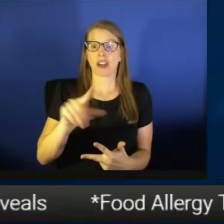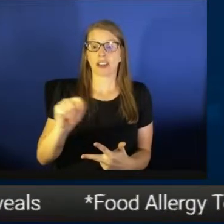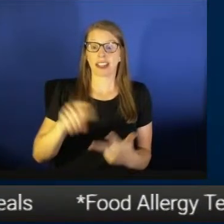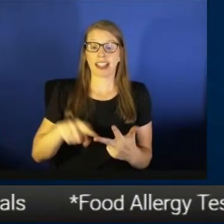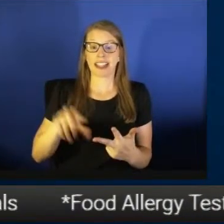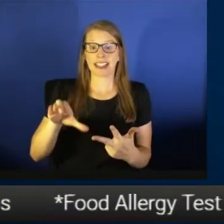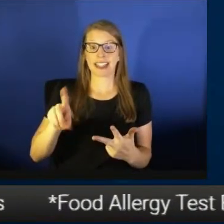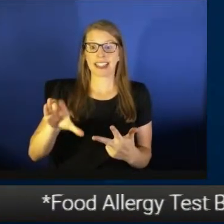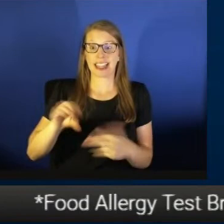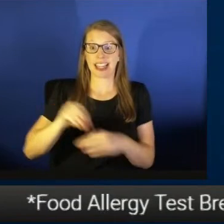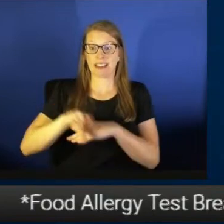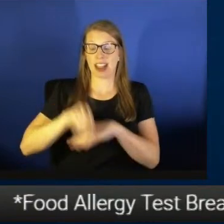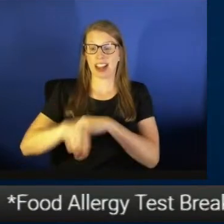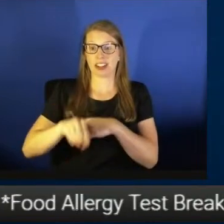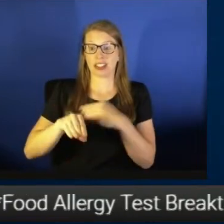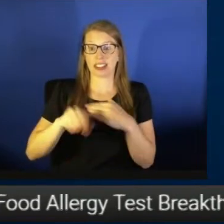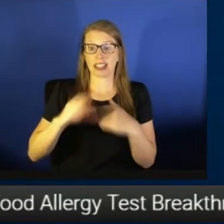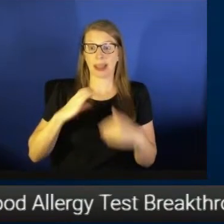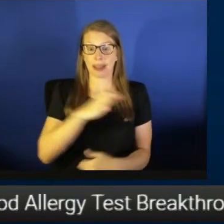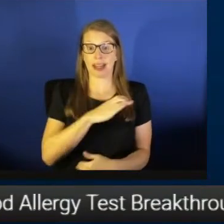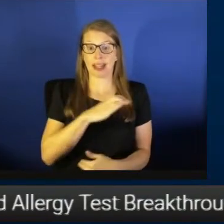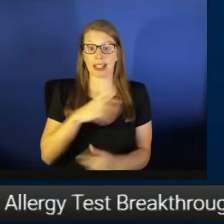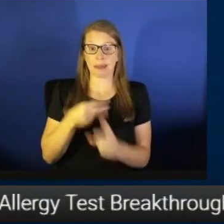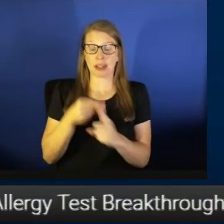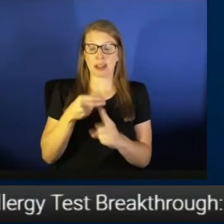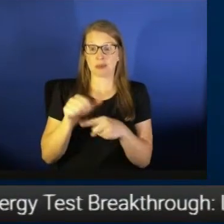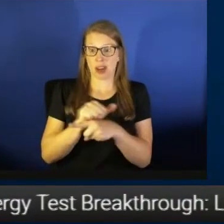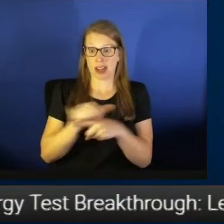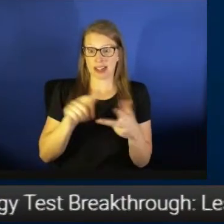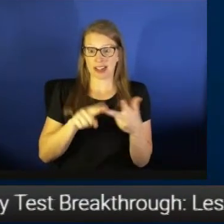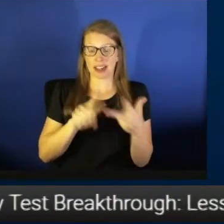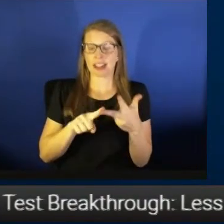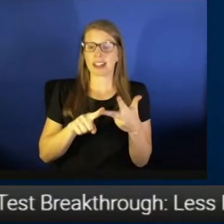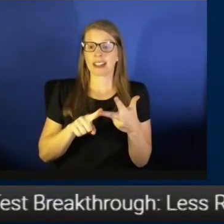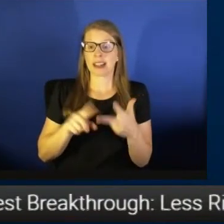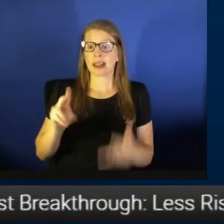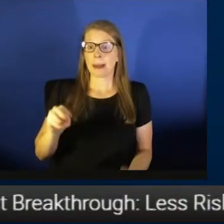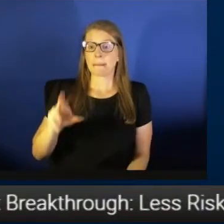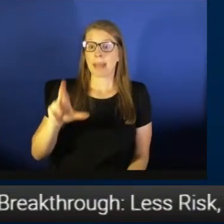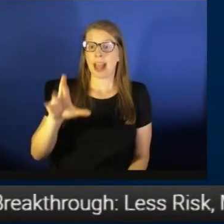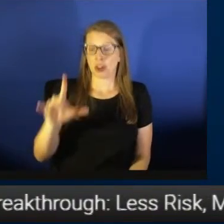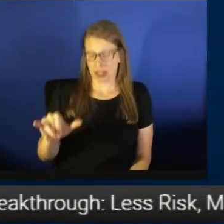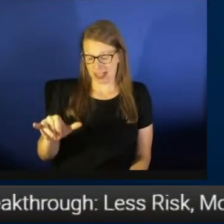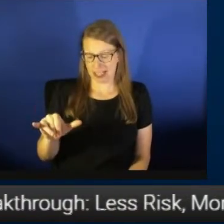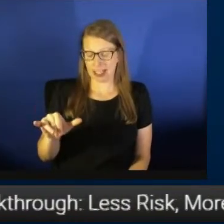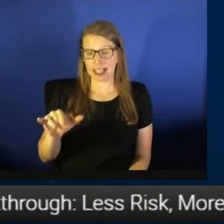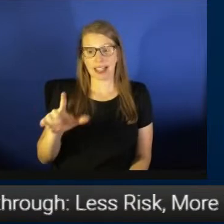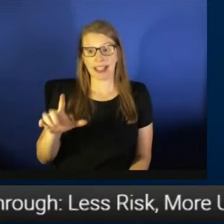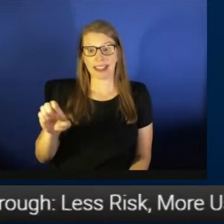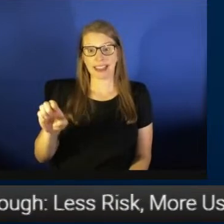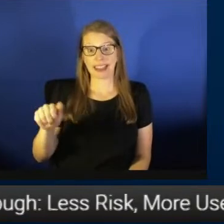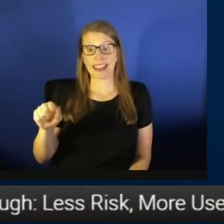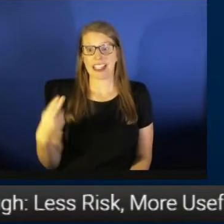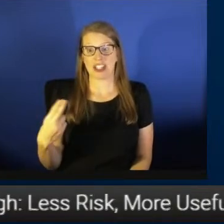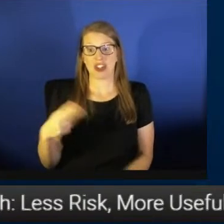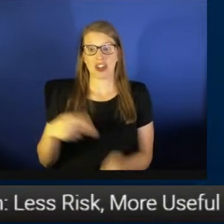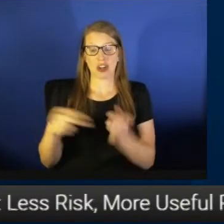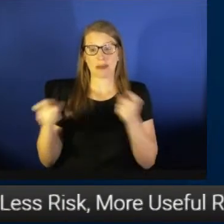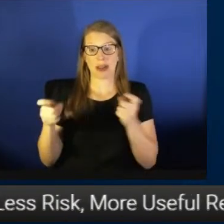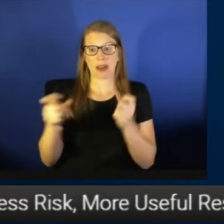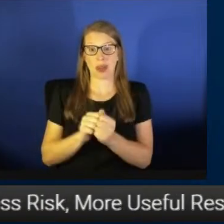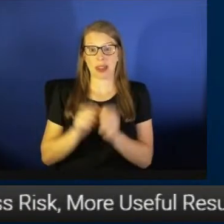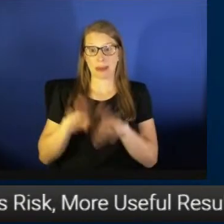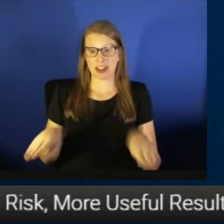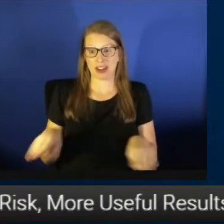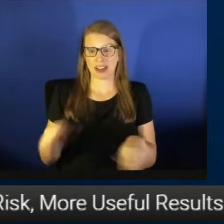on Immunization Practices. And also joining us is Mallory Leach, nurse practitioner, nurse manager with pediatrics. So thank